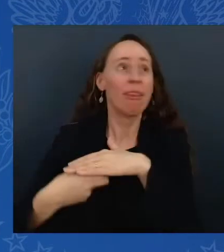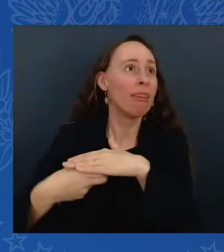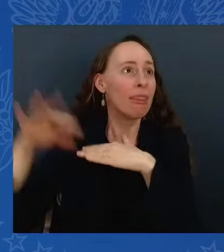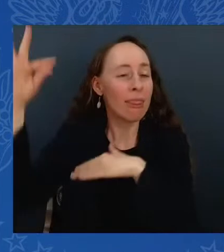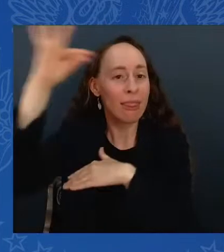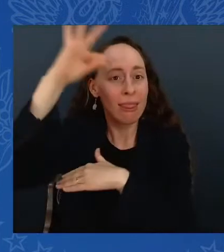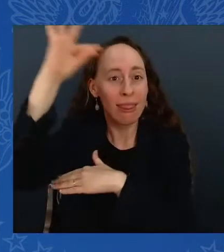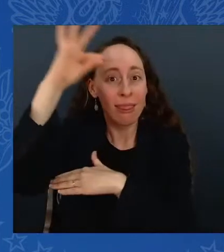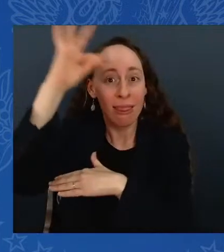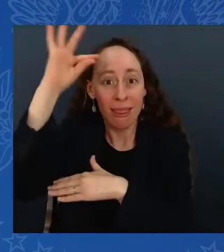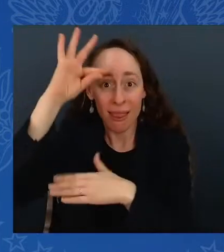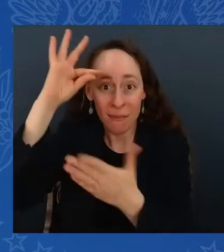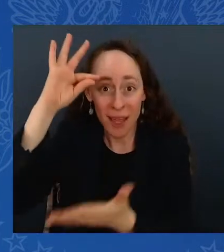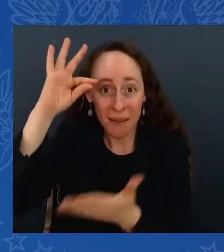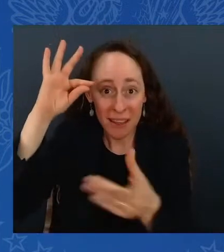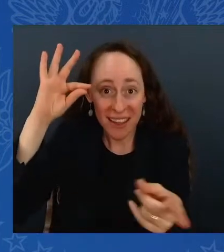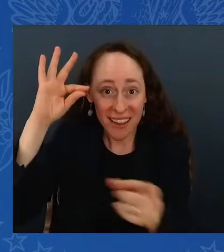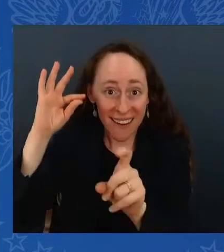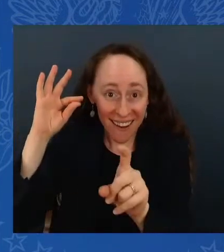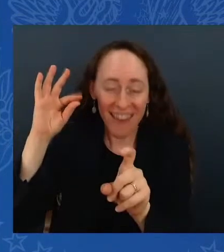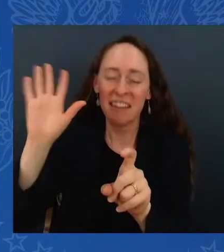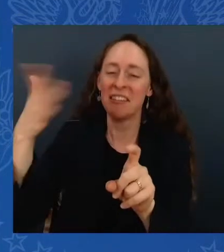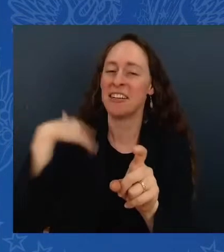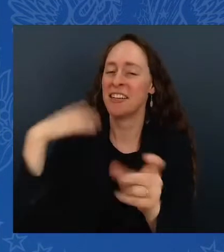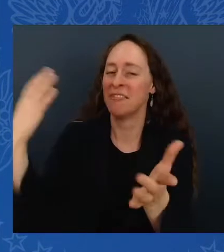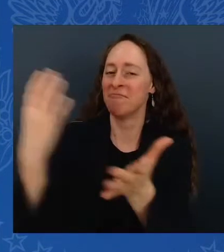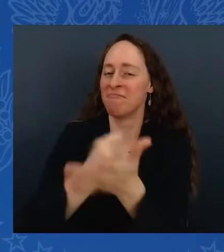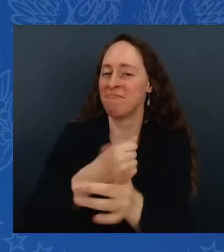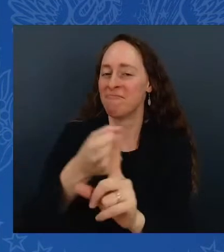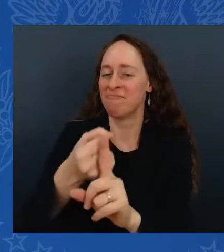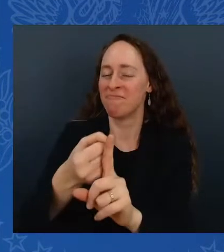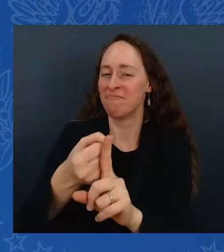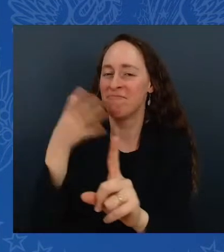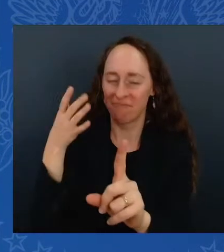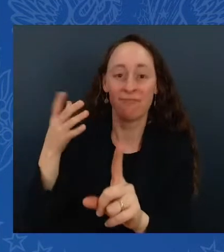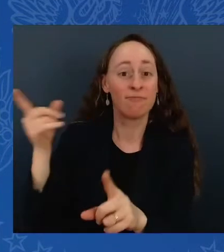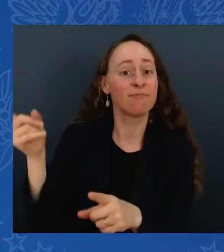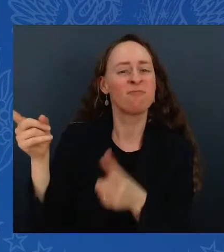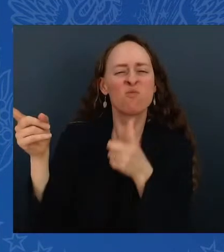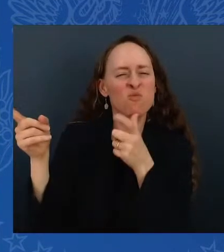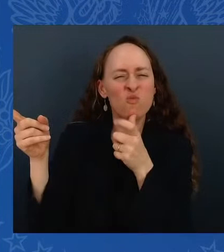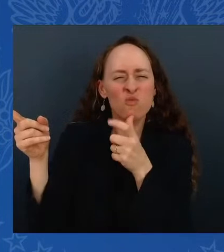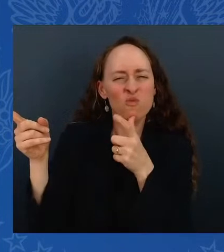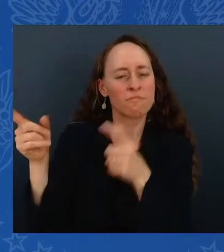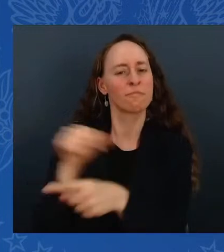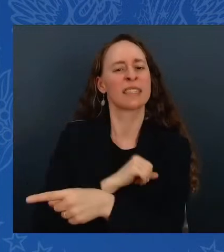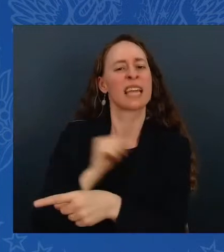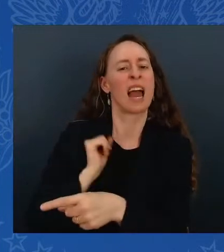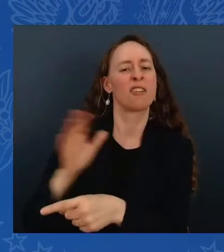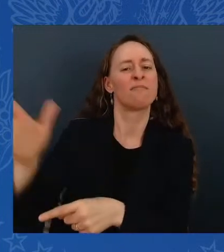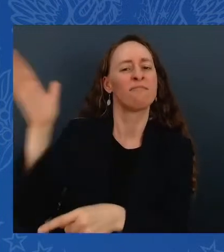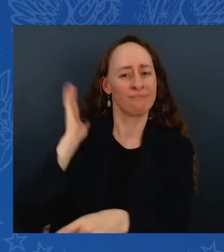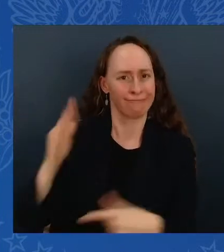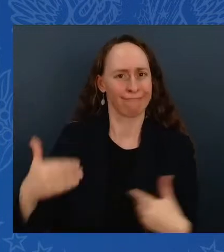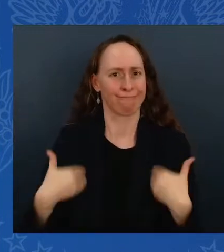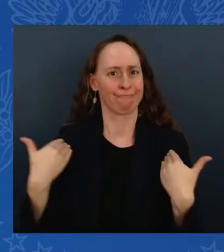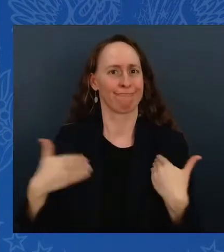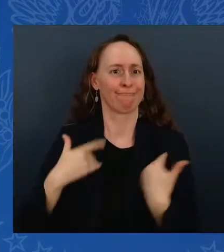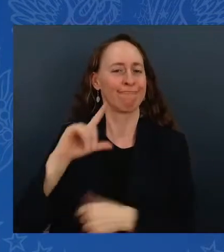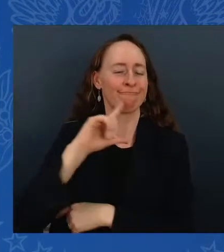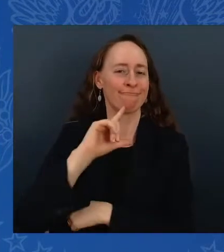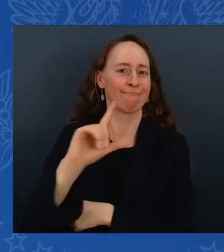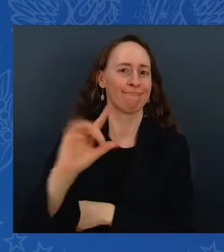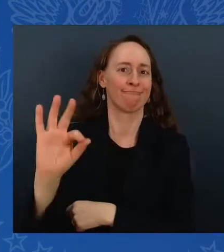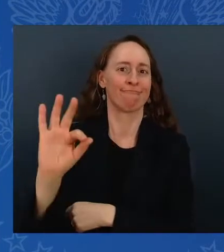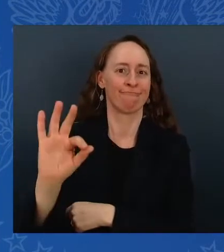He was elected to the United States Senate in 1972 at the age of 29. You have to be 30 to be a senator, but he was